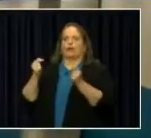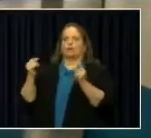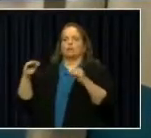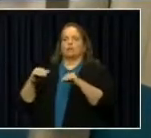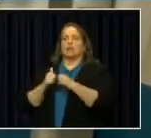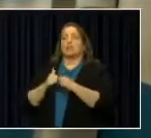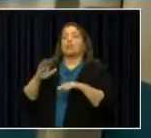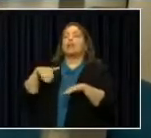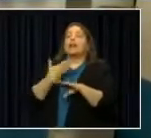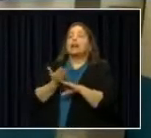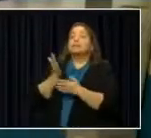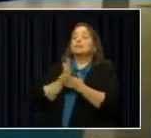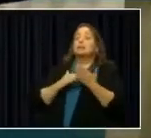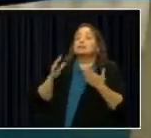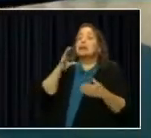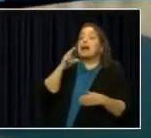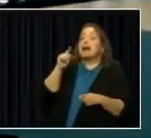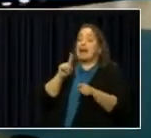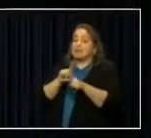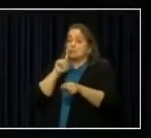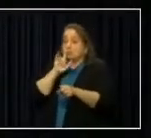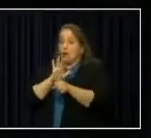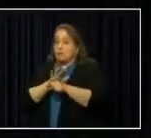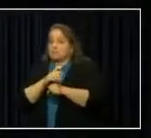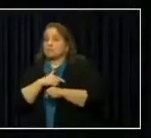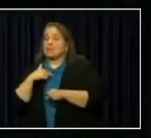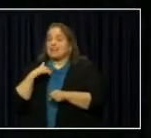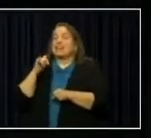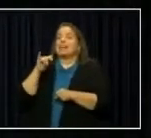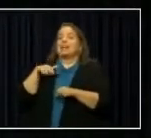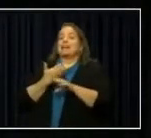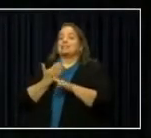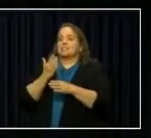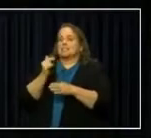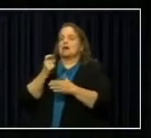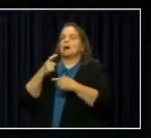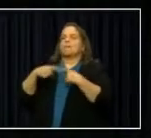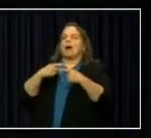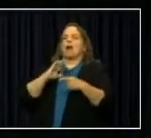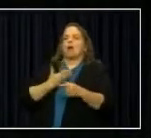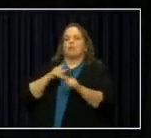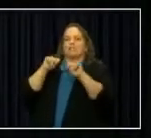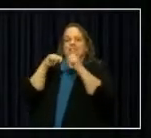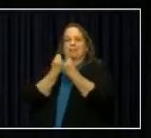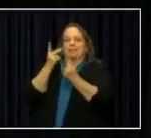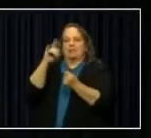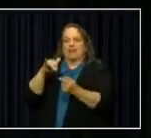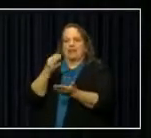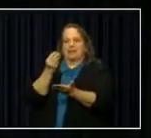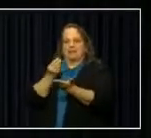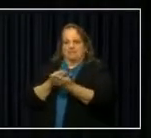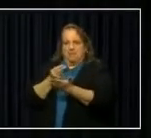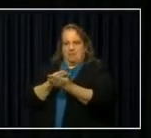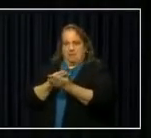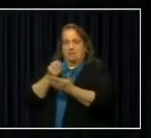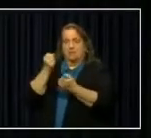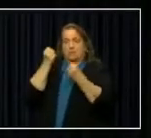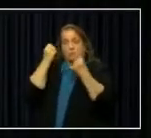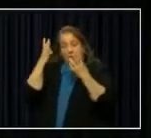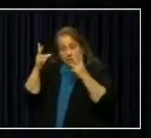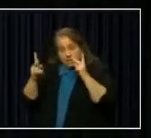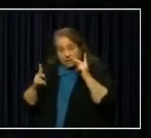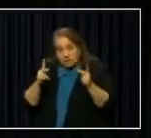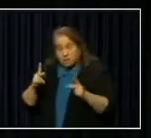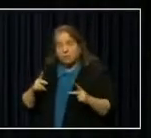All right, the next piece, and it, as promised, is about our Team Kentucky Fund. So many folks that have